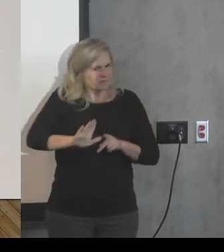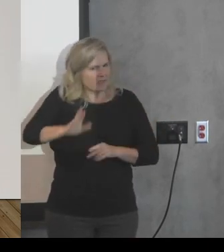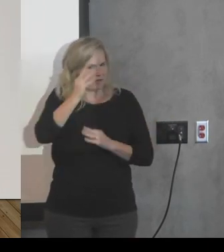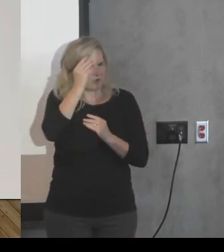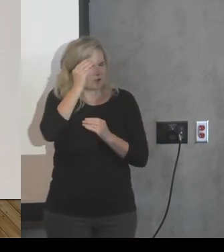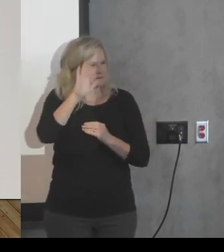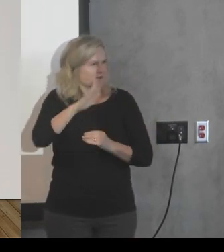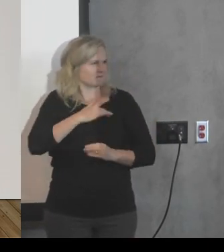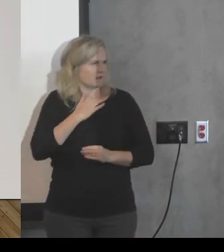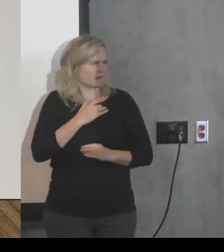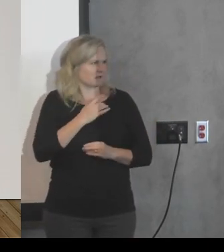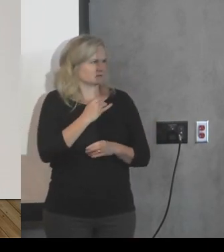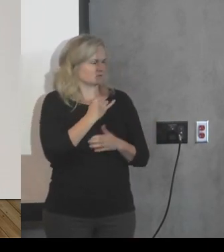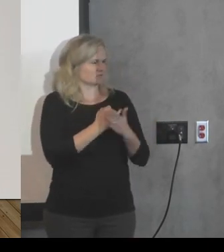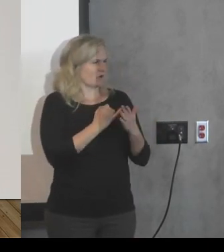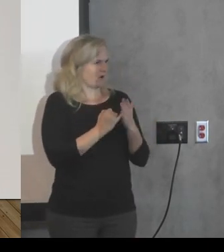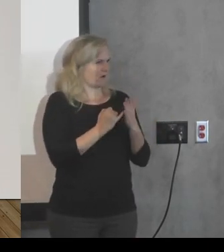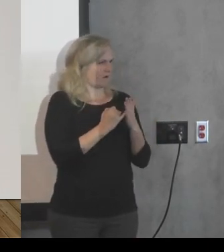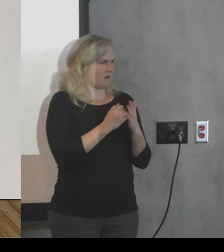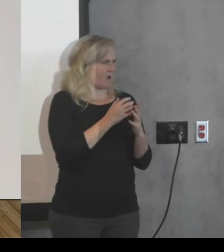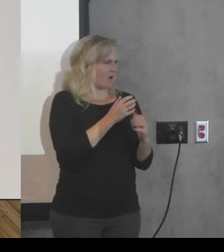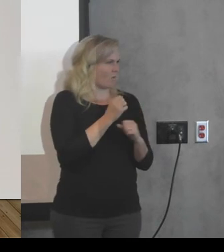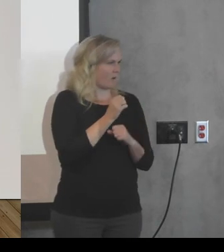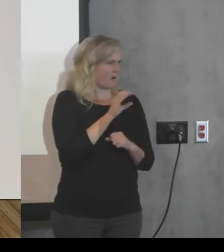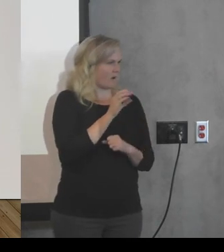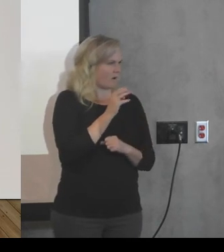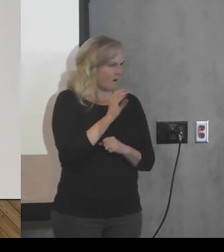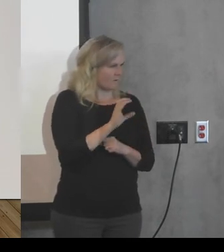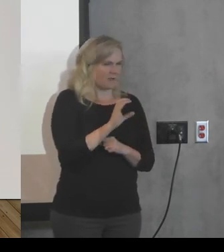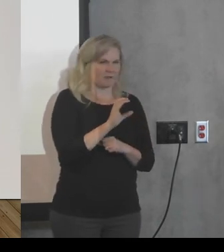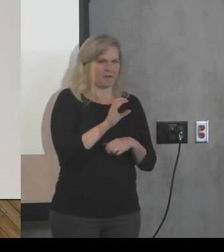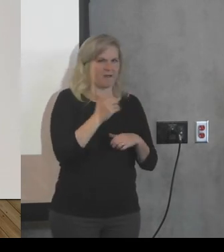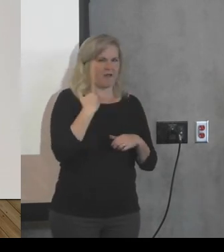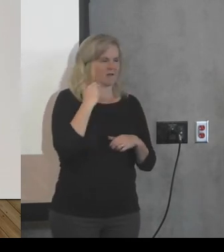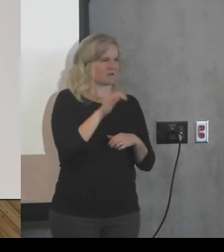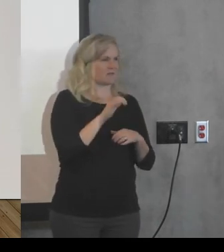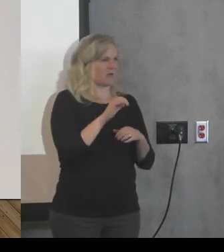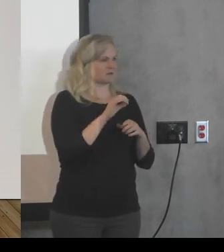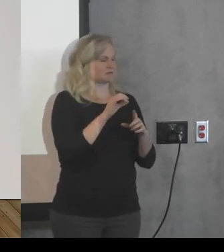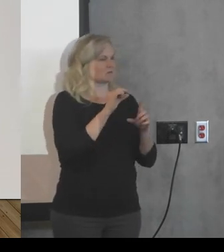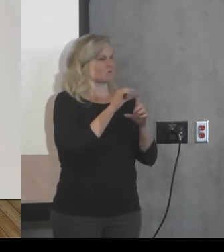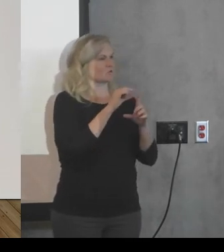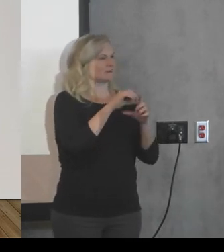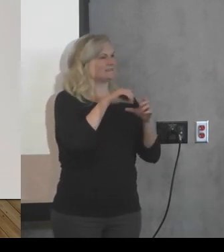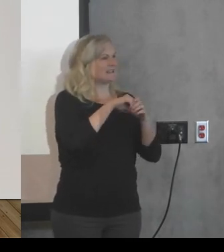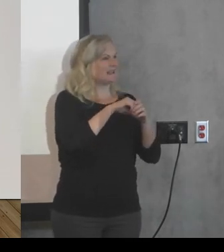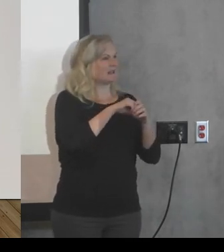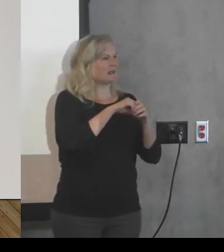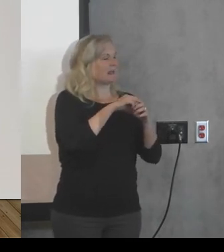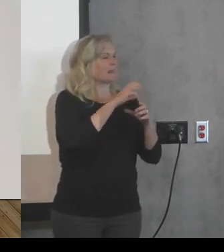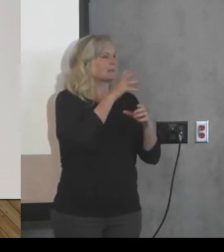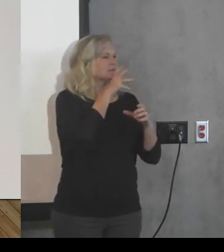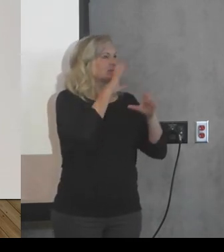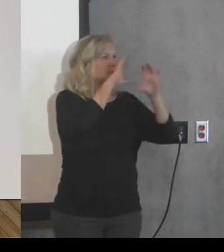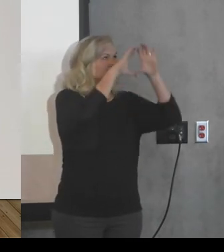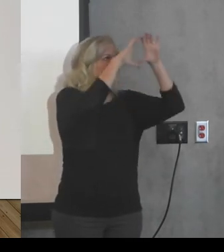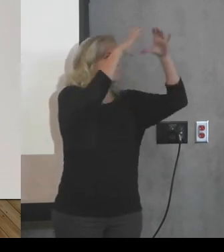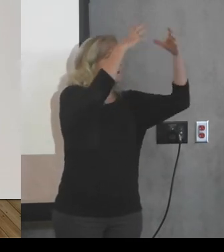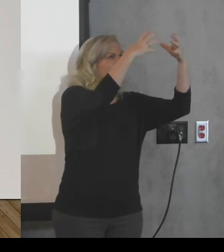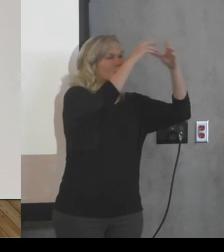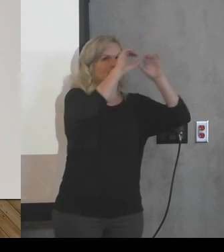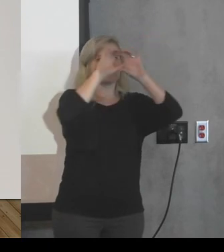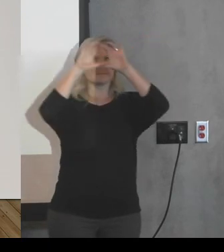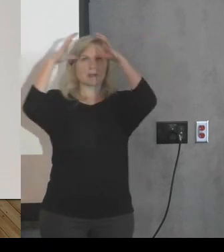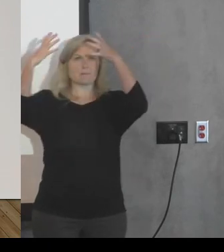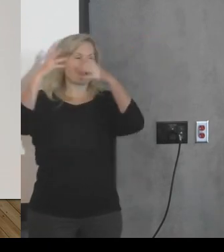so drawing a quick little comic and putting the words in the speech bubble and the other person's thoughts